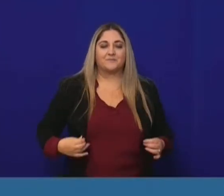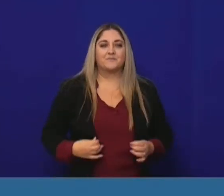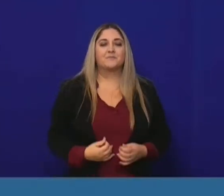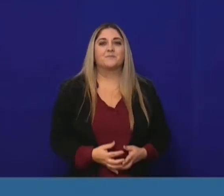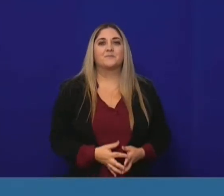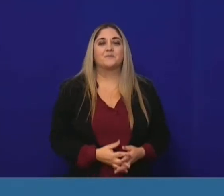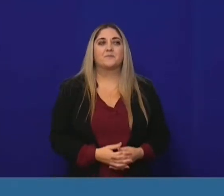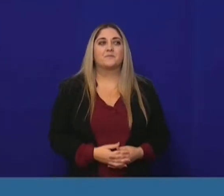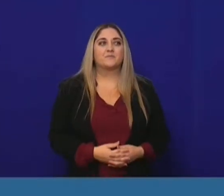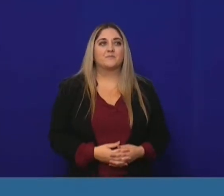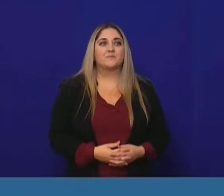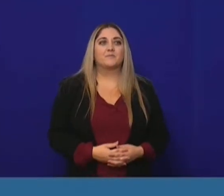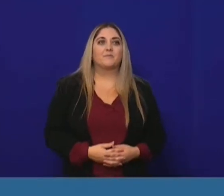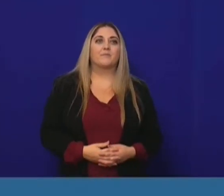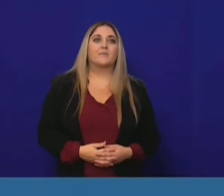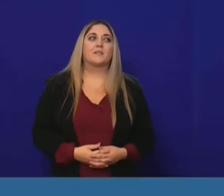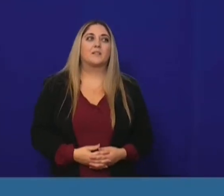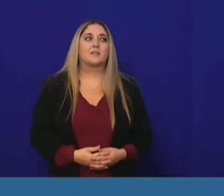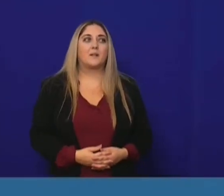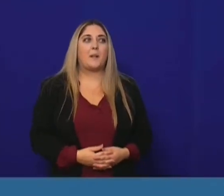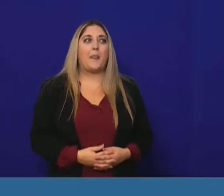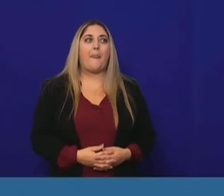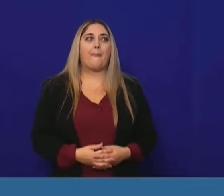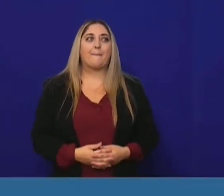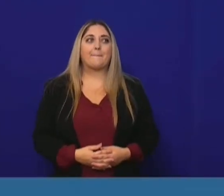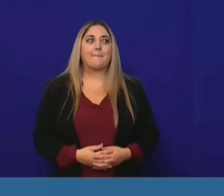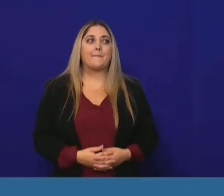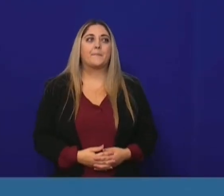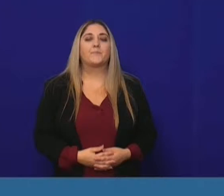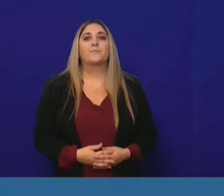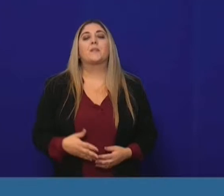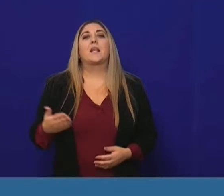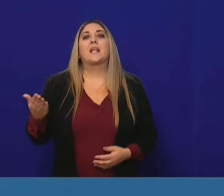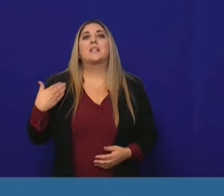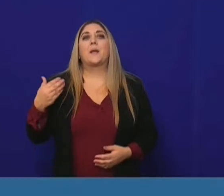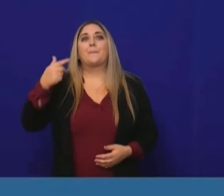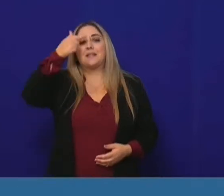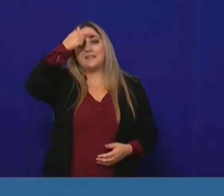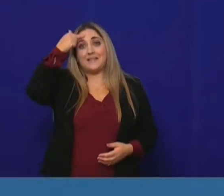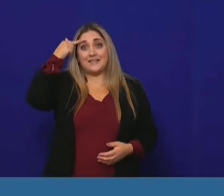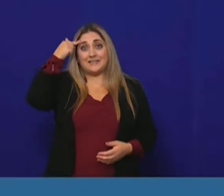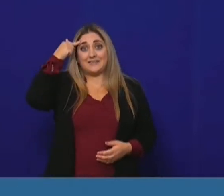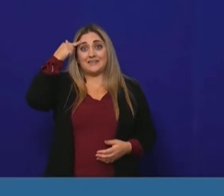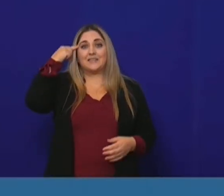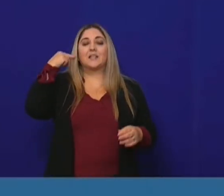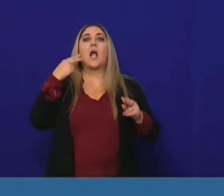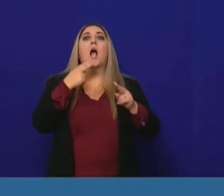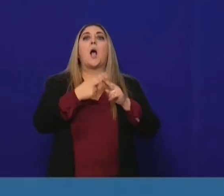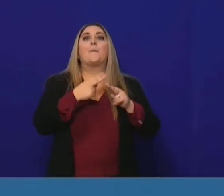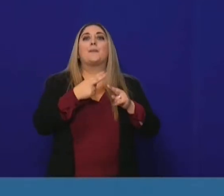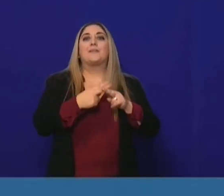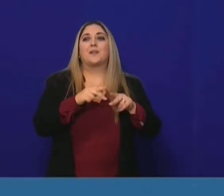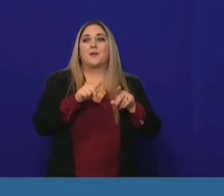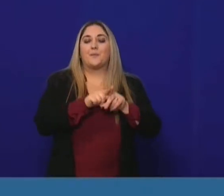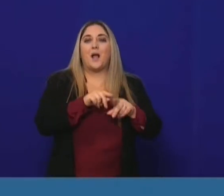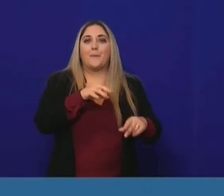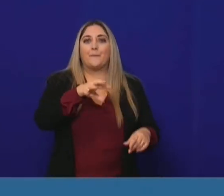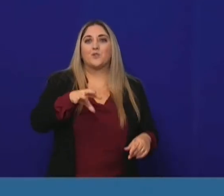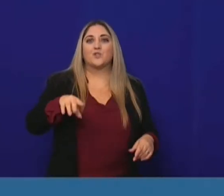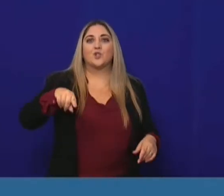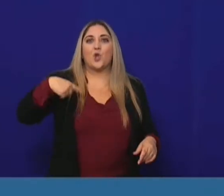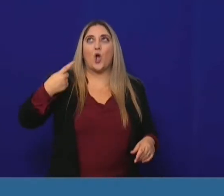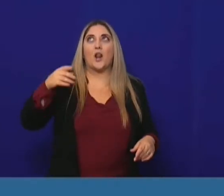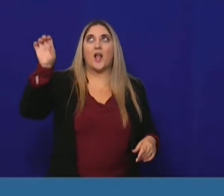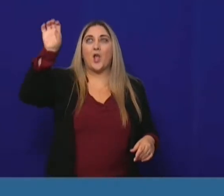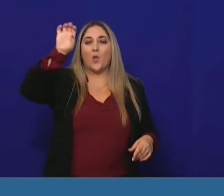aħna daħalnieh ukoll simili ħafna ma' pajjiżi oħrajn Ewropej li wkoll qegħdin jinvestu fir-rapid testing u